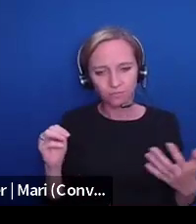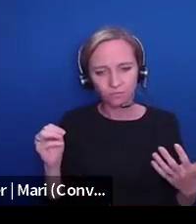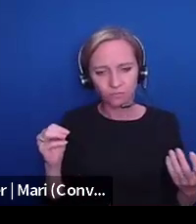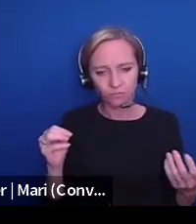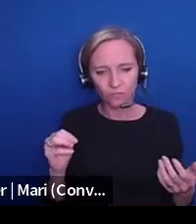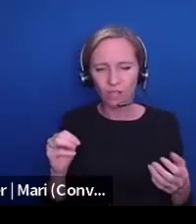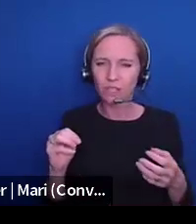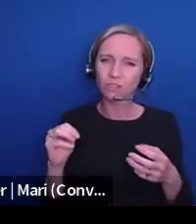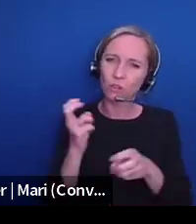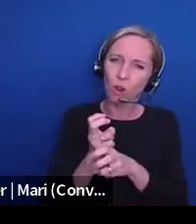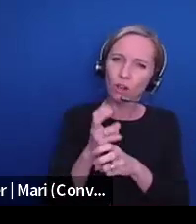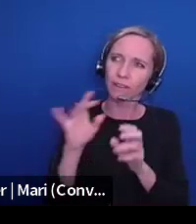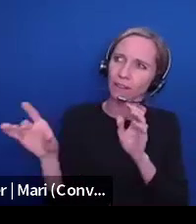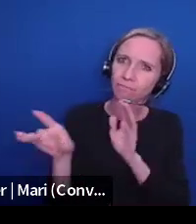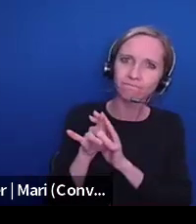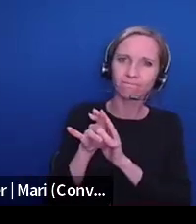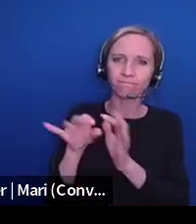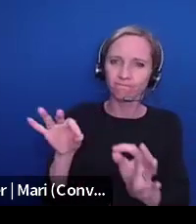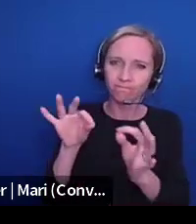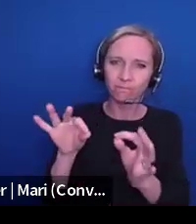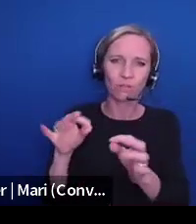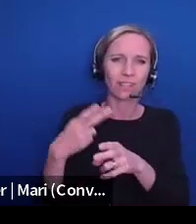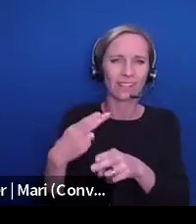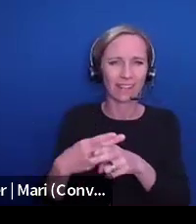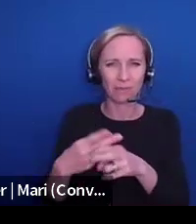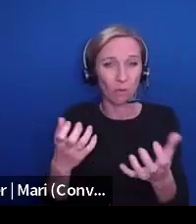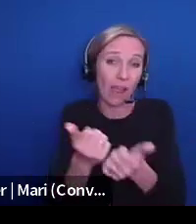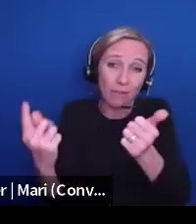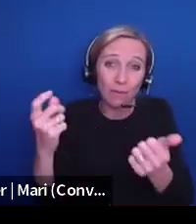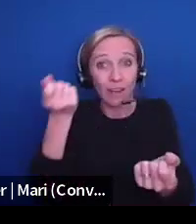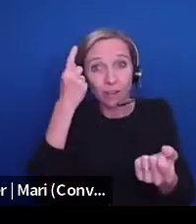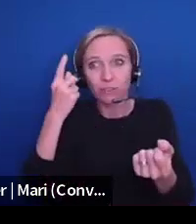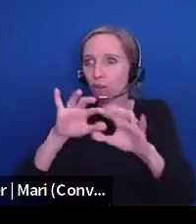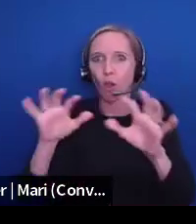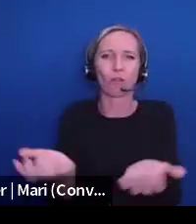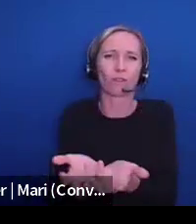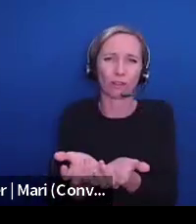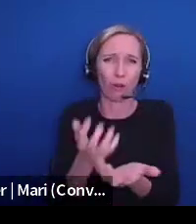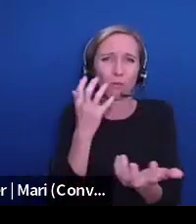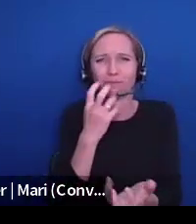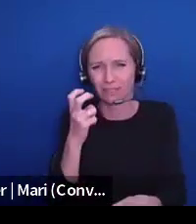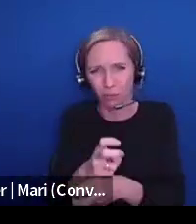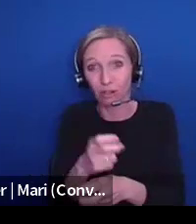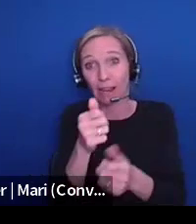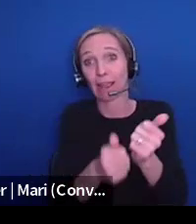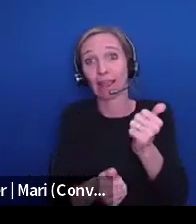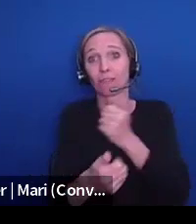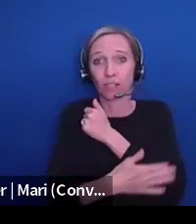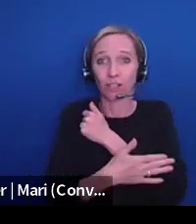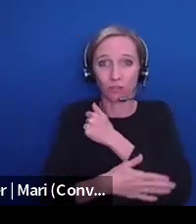select a good name, or to come up with a good name that everyone understands all around the globe and in every